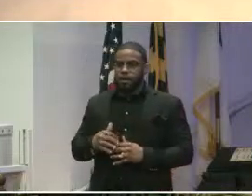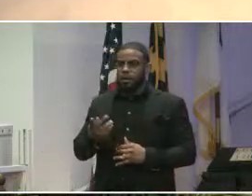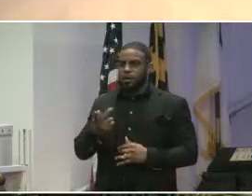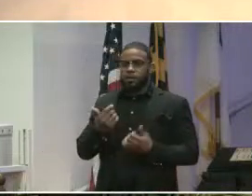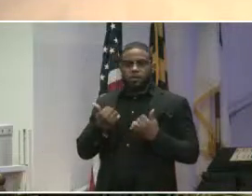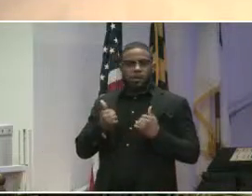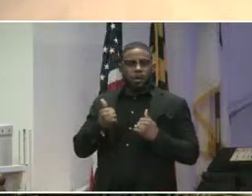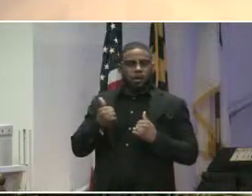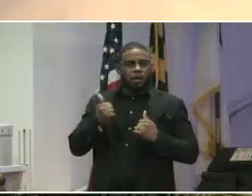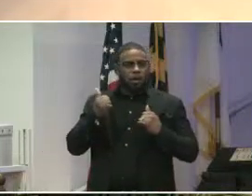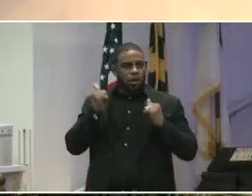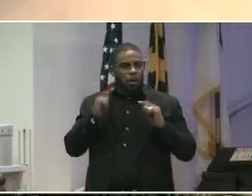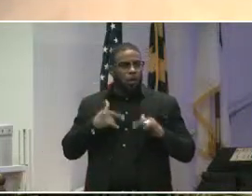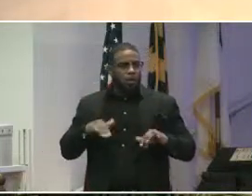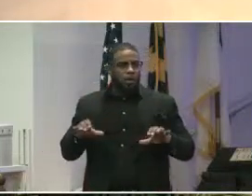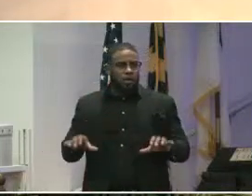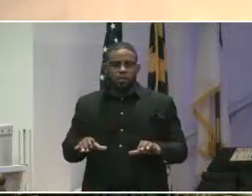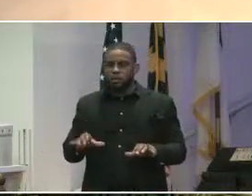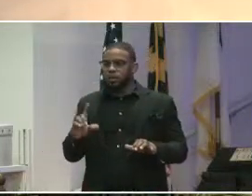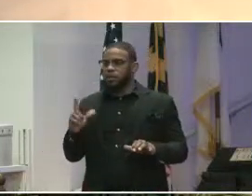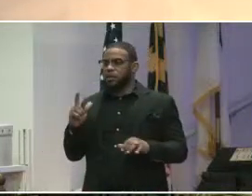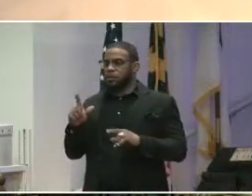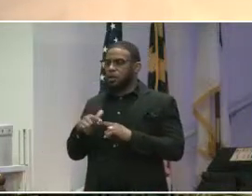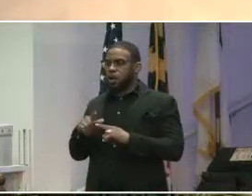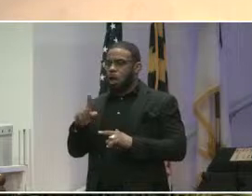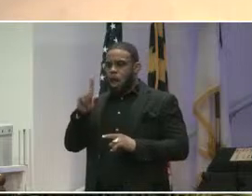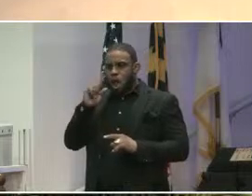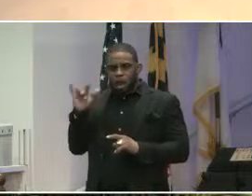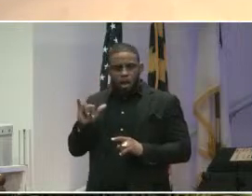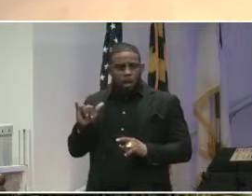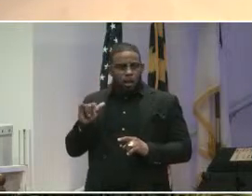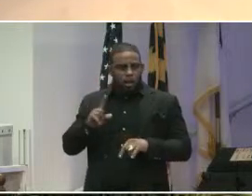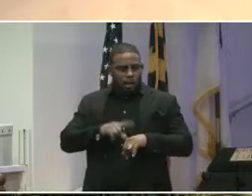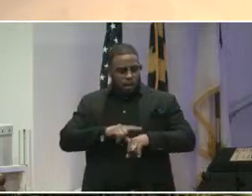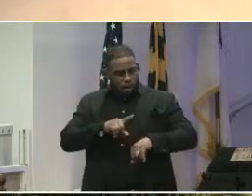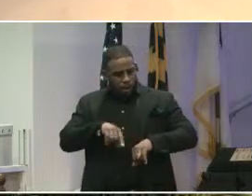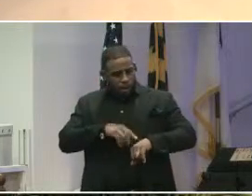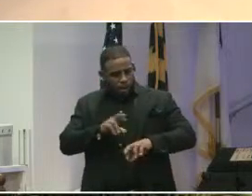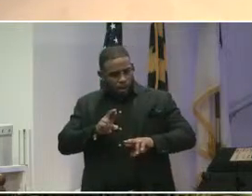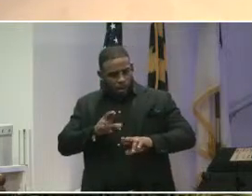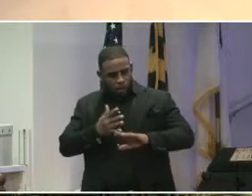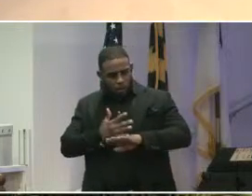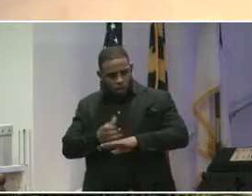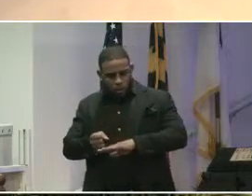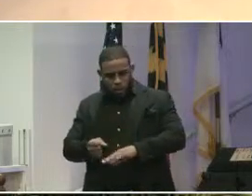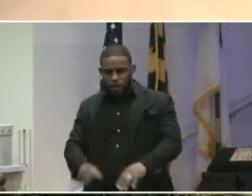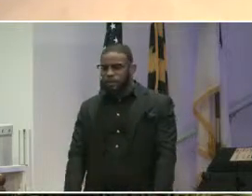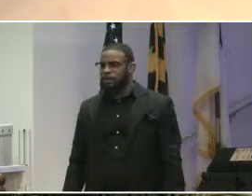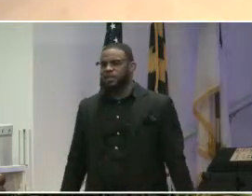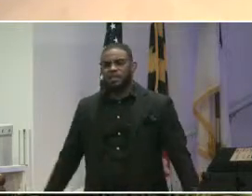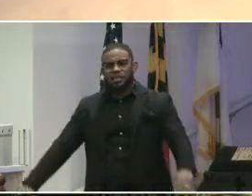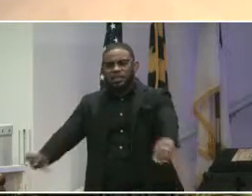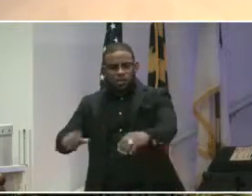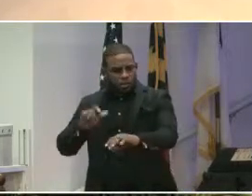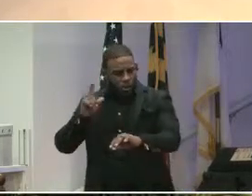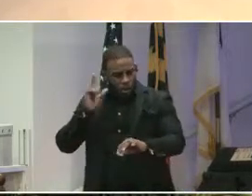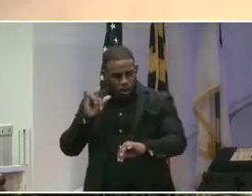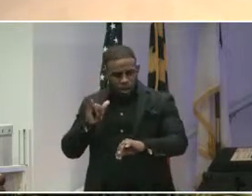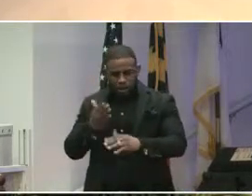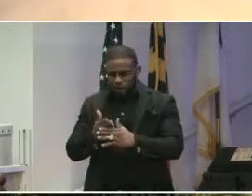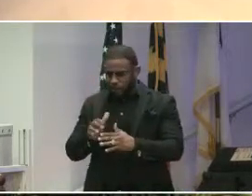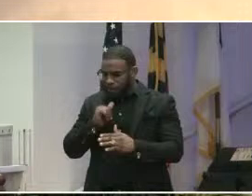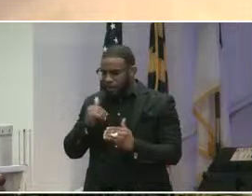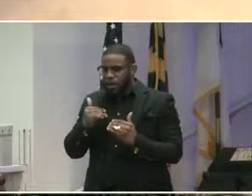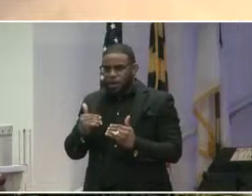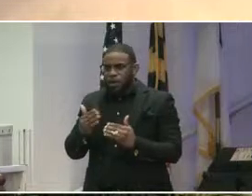have tried all that we can do. Just when it looks like the clock is about to run out, just when it looks like things are